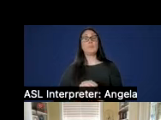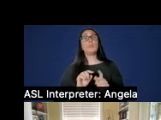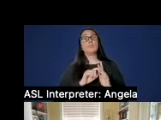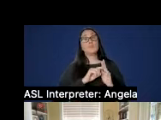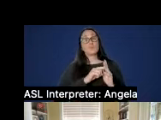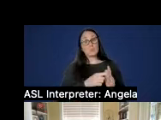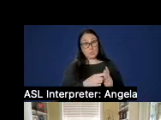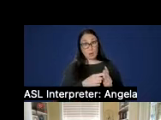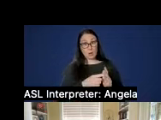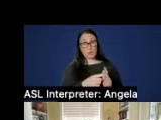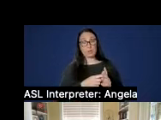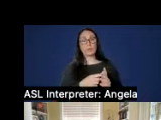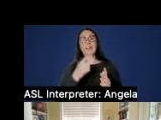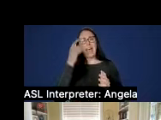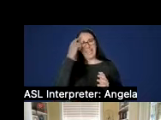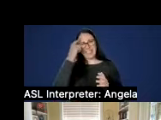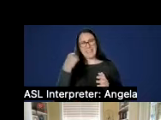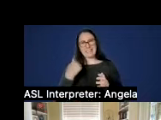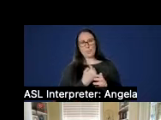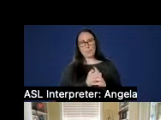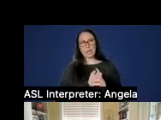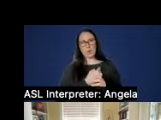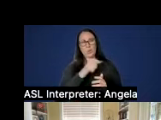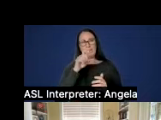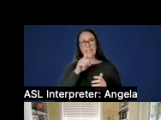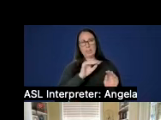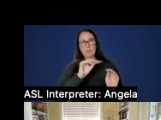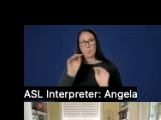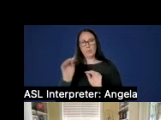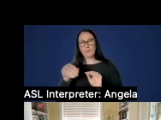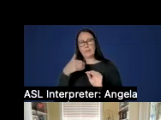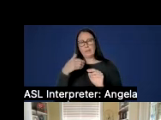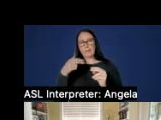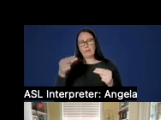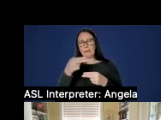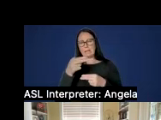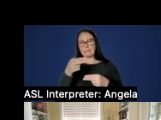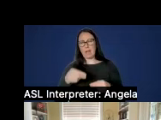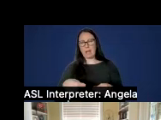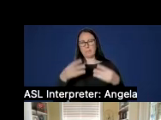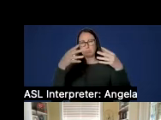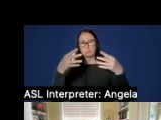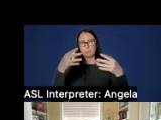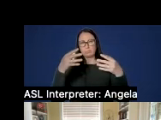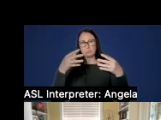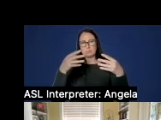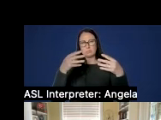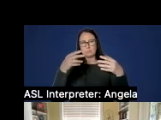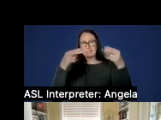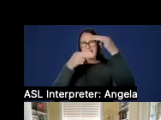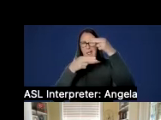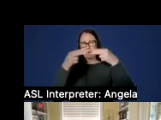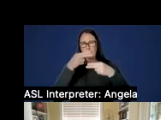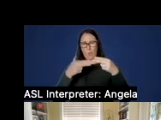think that we are, Deb, we might need to move to the next slide, because So these are a little bit out of order on